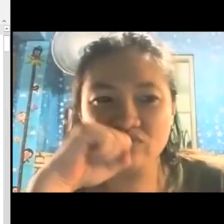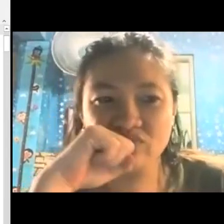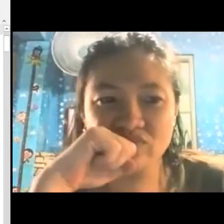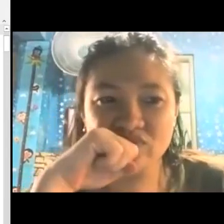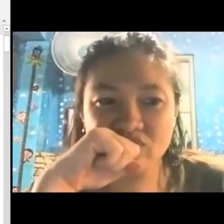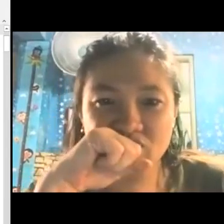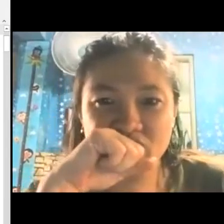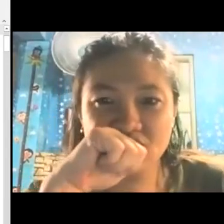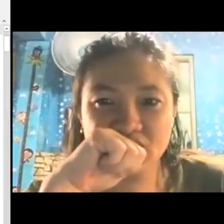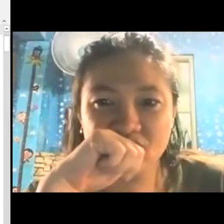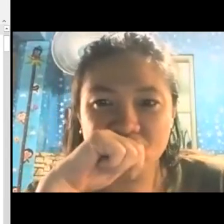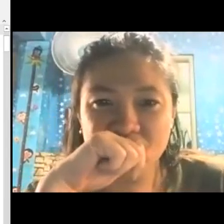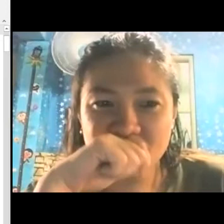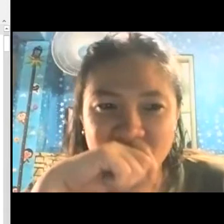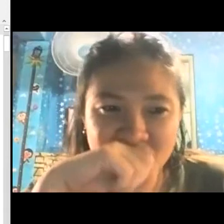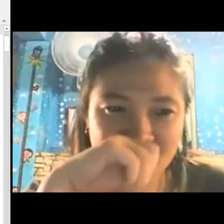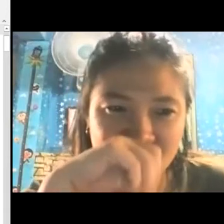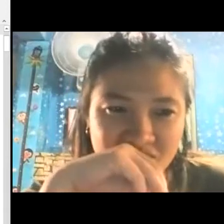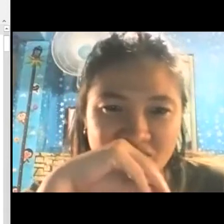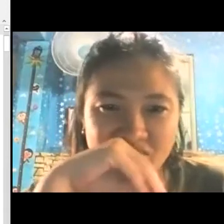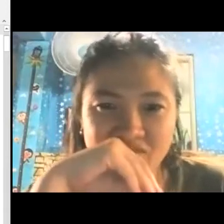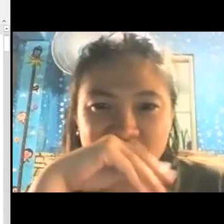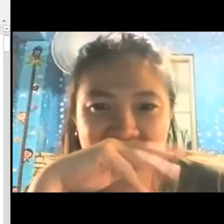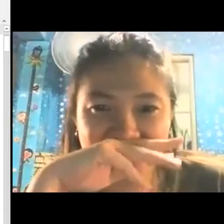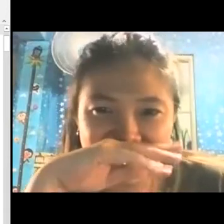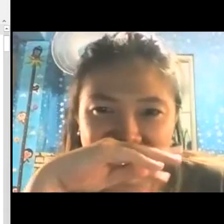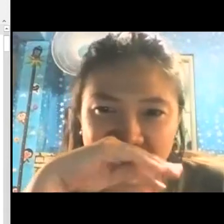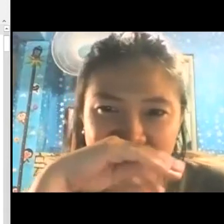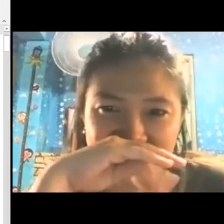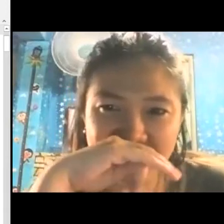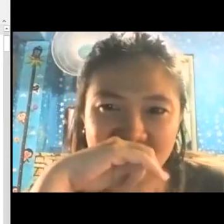So what's your answer? Shak is asking me now.